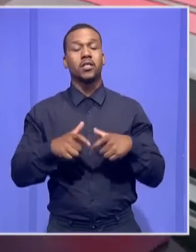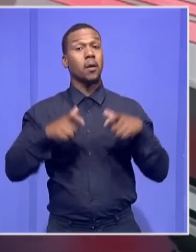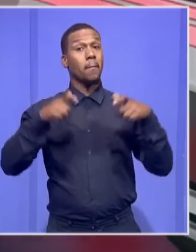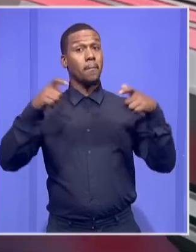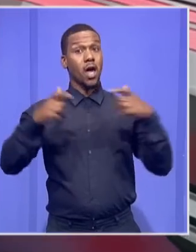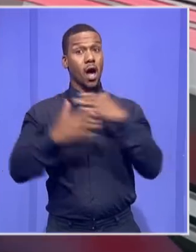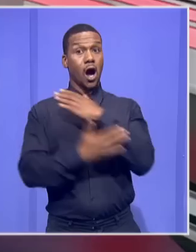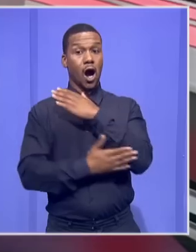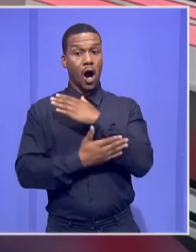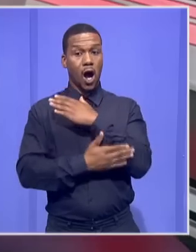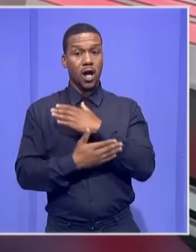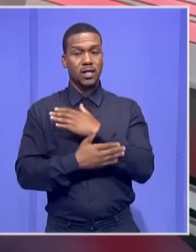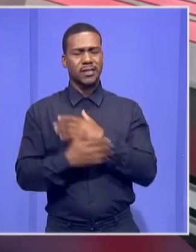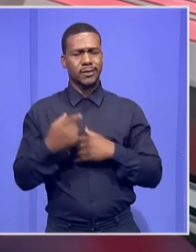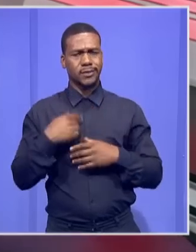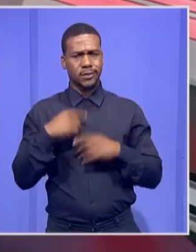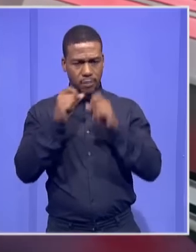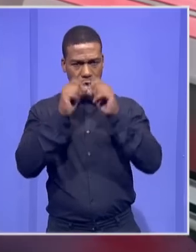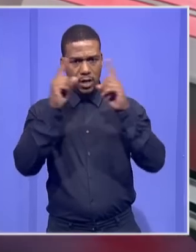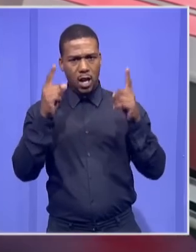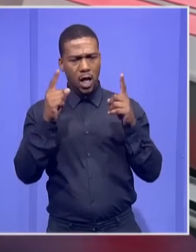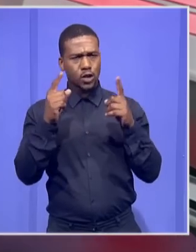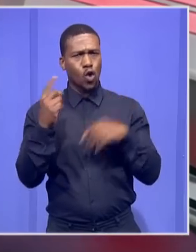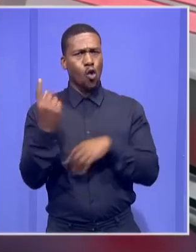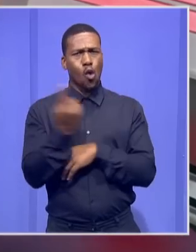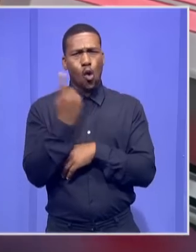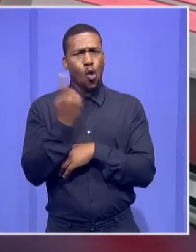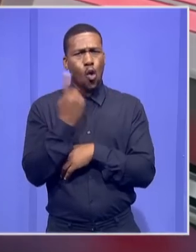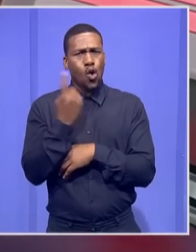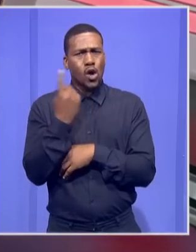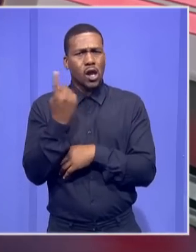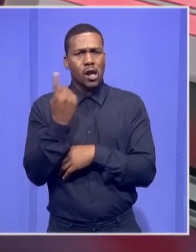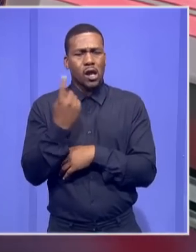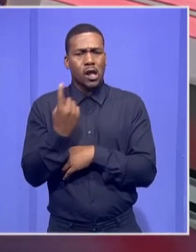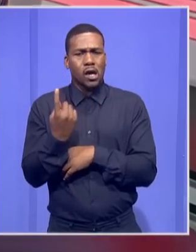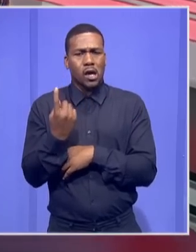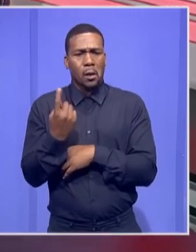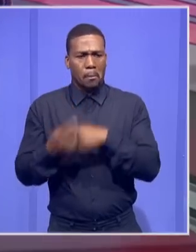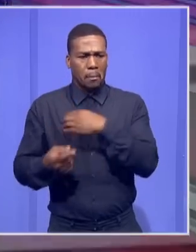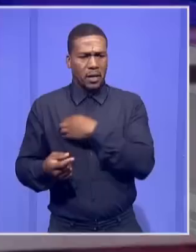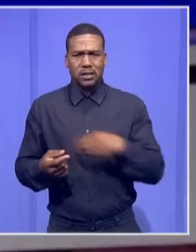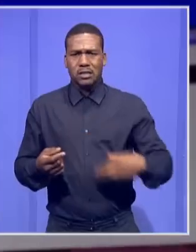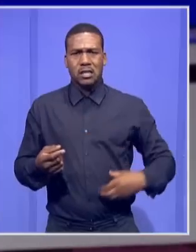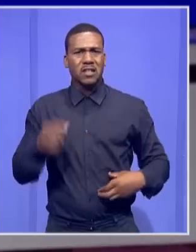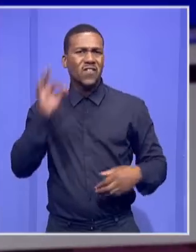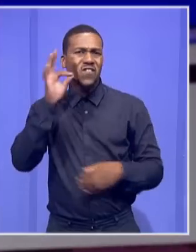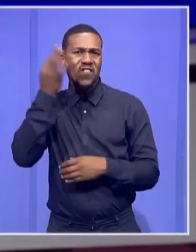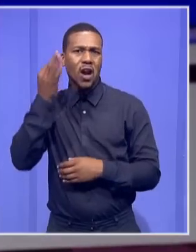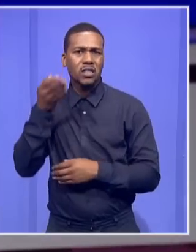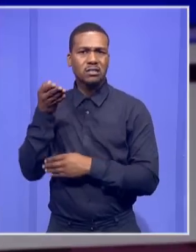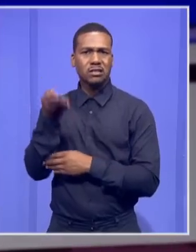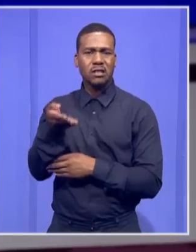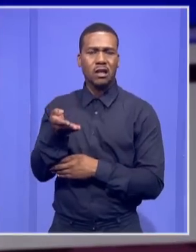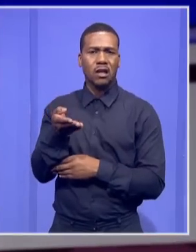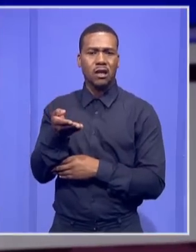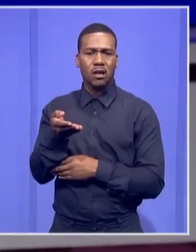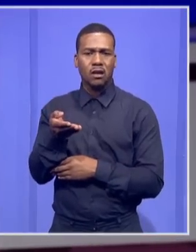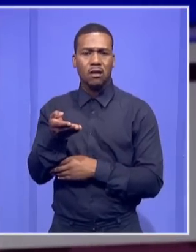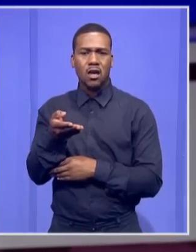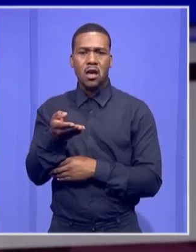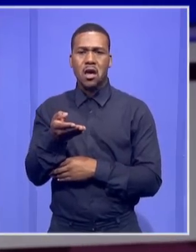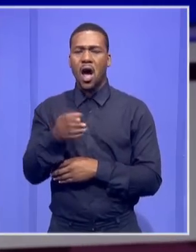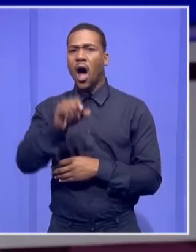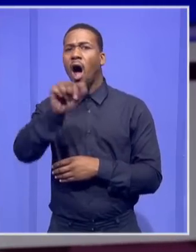the President of France, Emmanuel Macron, who is there. When you look at the real powerful nations, your China,